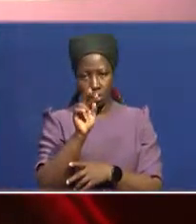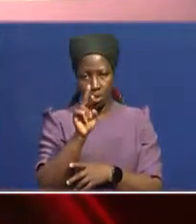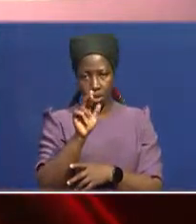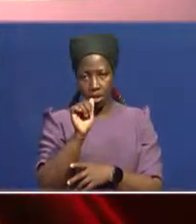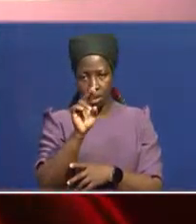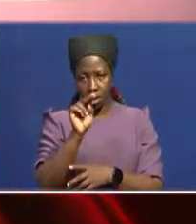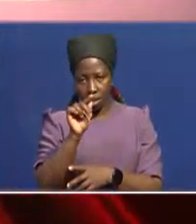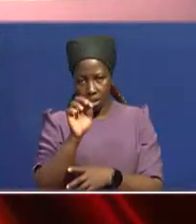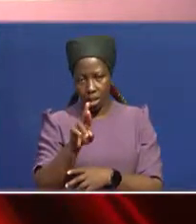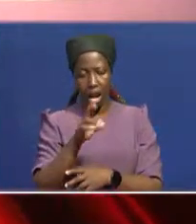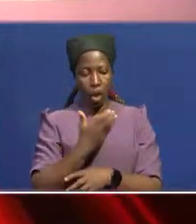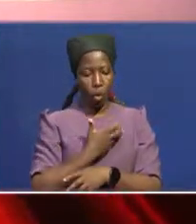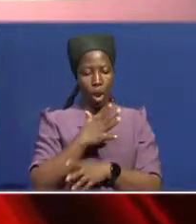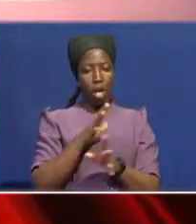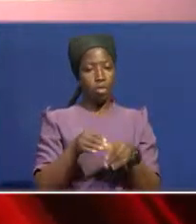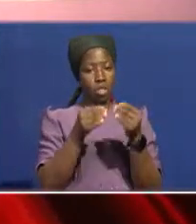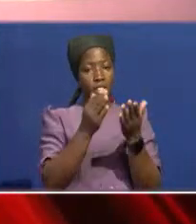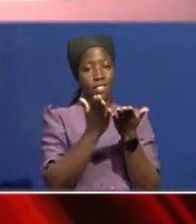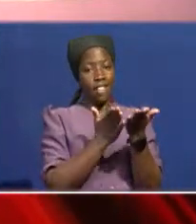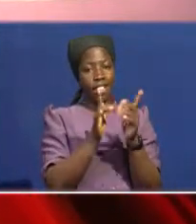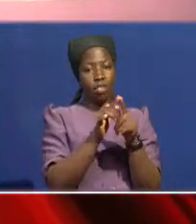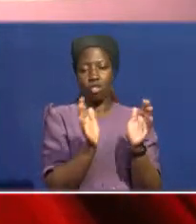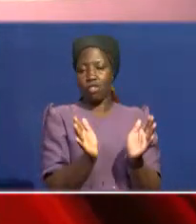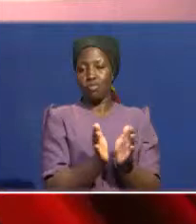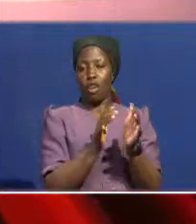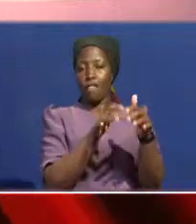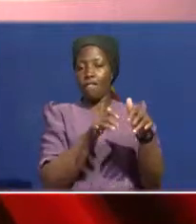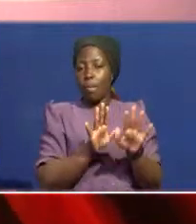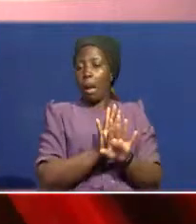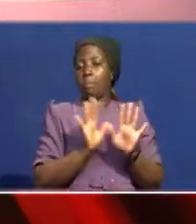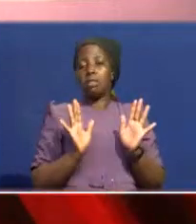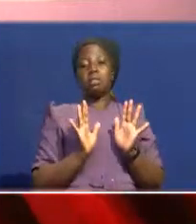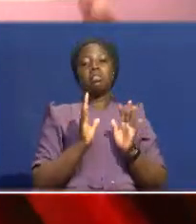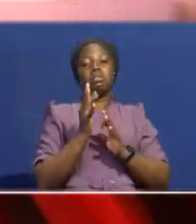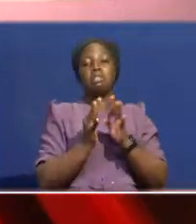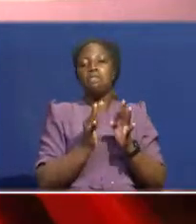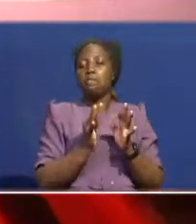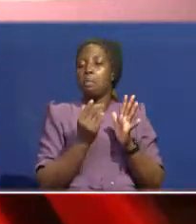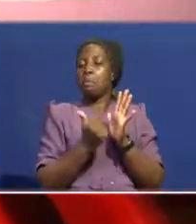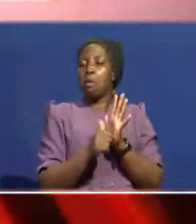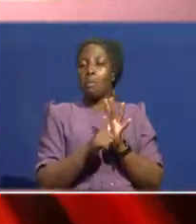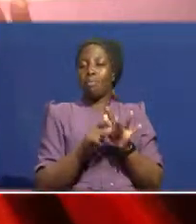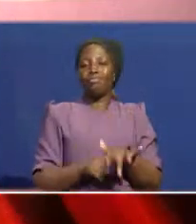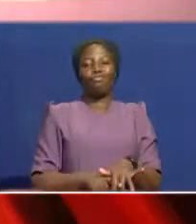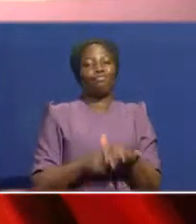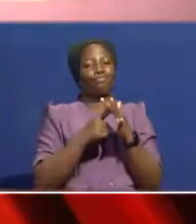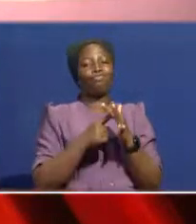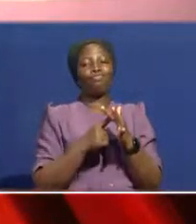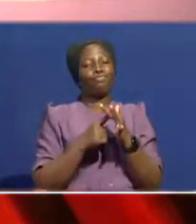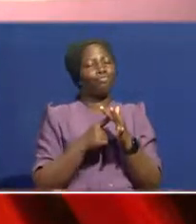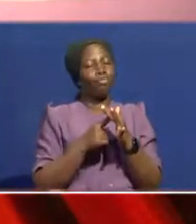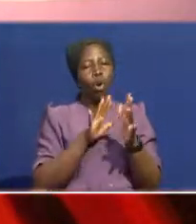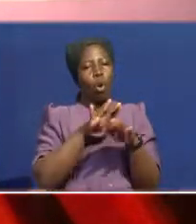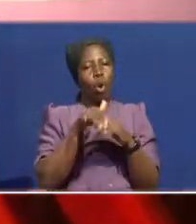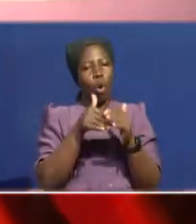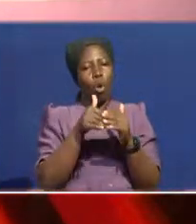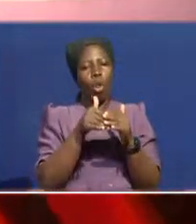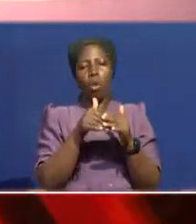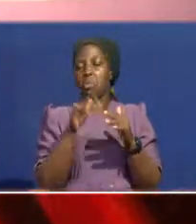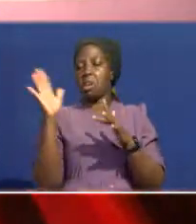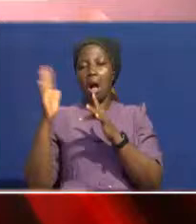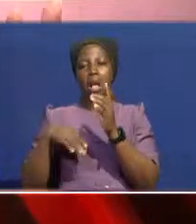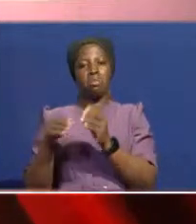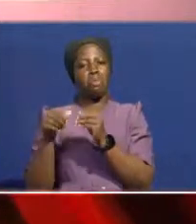to provide services to smallholder farmers, period. And if we don't fix the problem as a whole, not just as a part, we cannot address